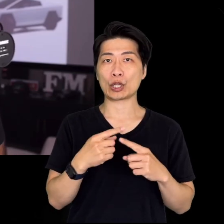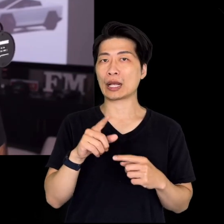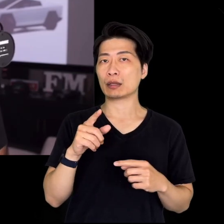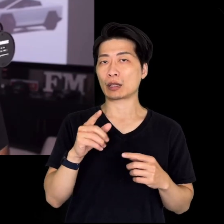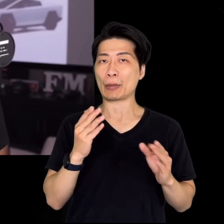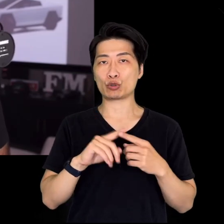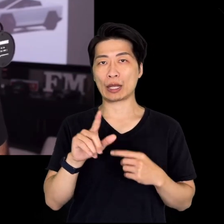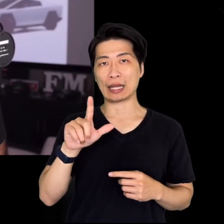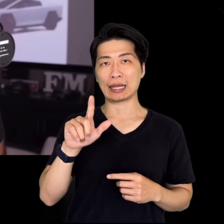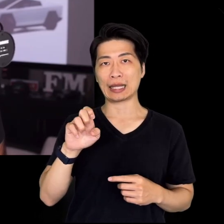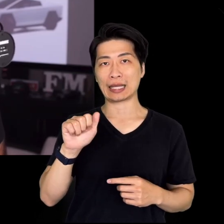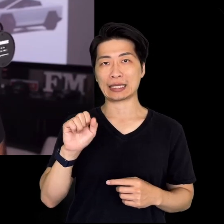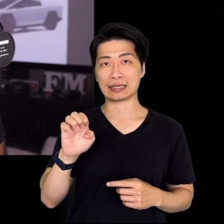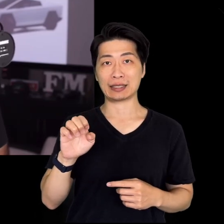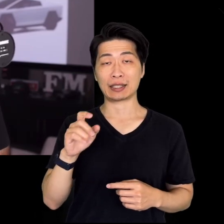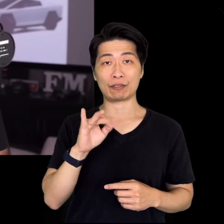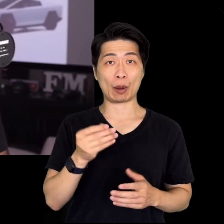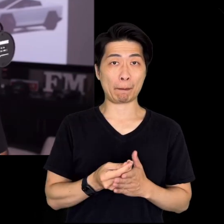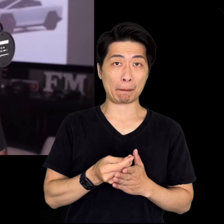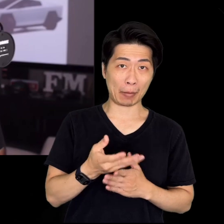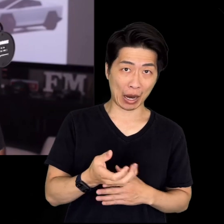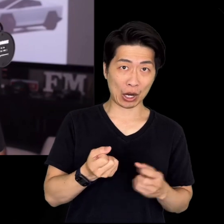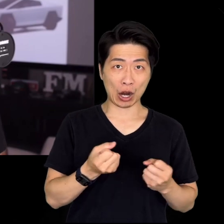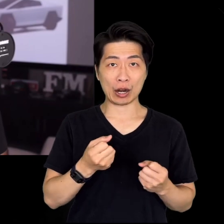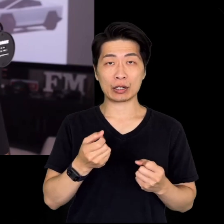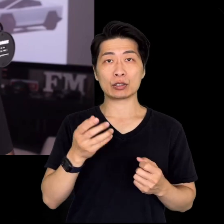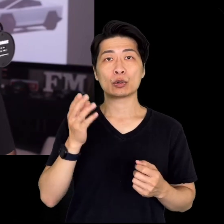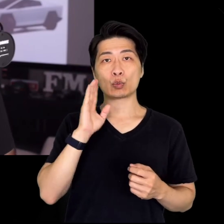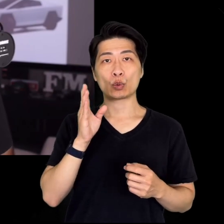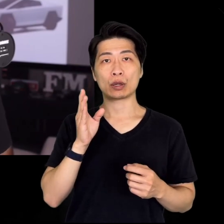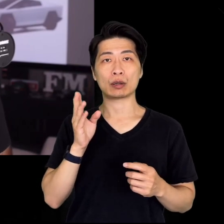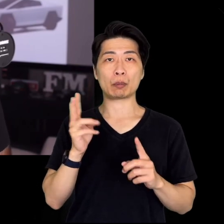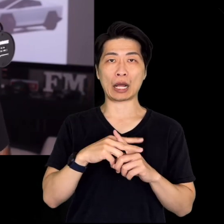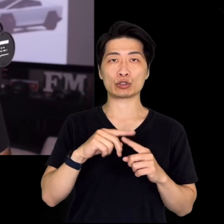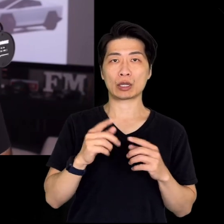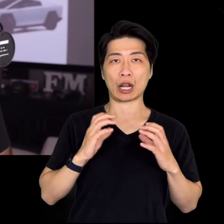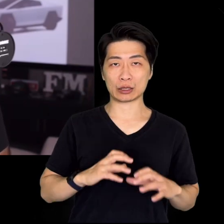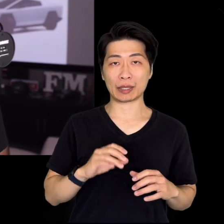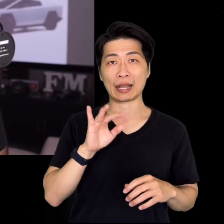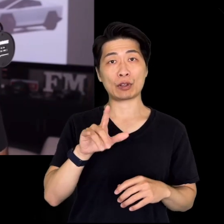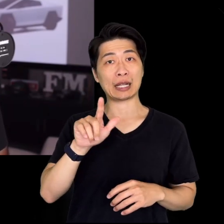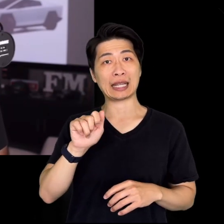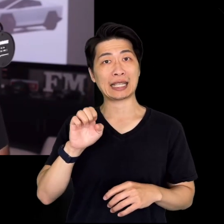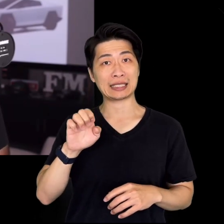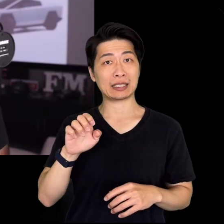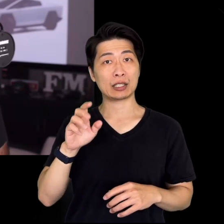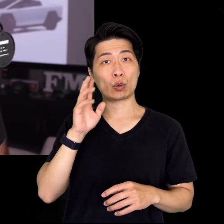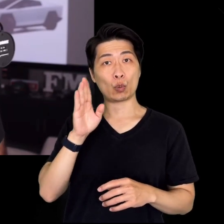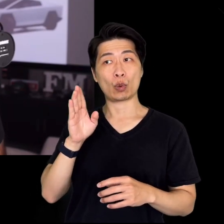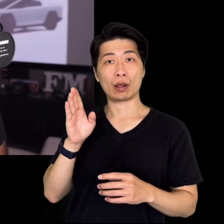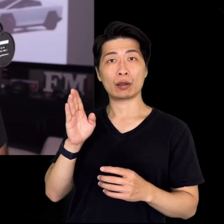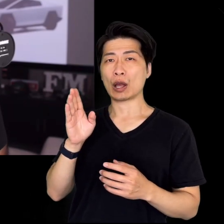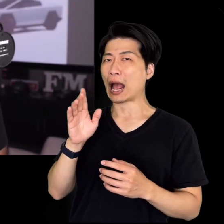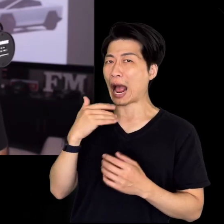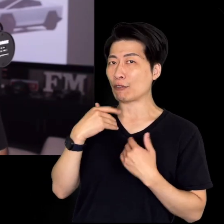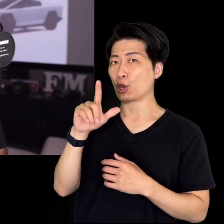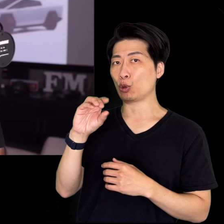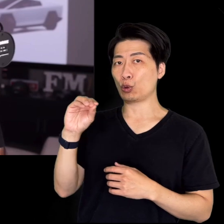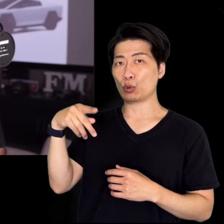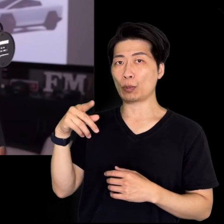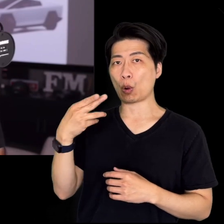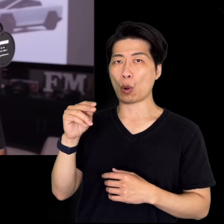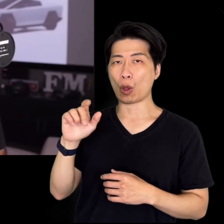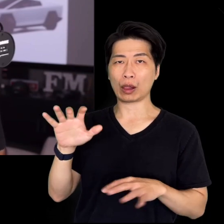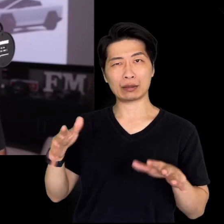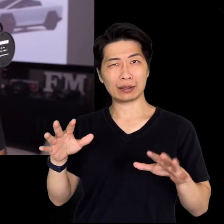buy the car versus leasing the car. If you buy the car, the EV tax credit applies to the customer. If you lease the car, there's